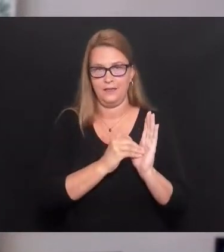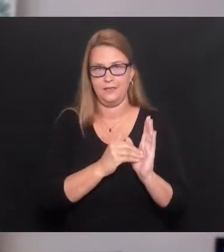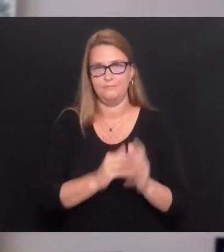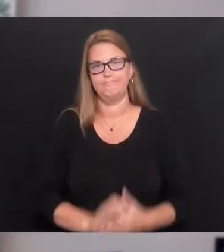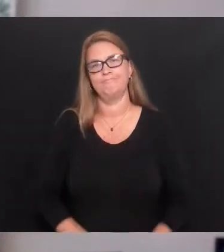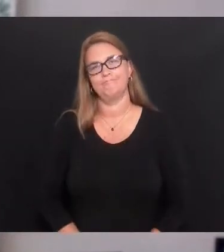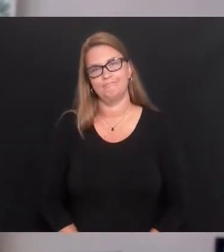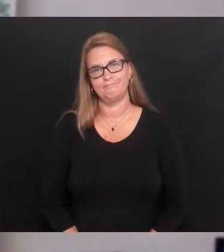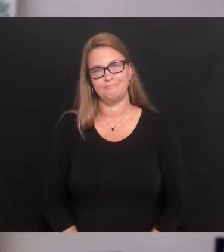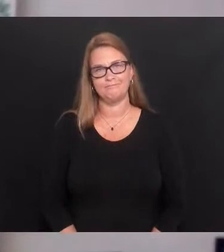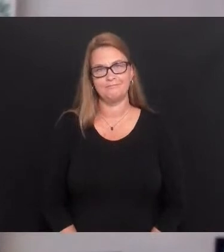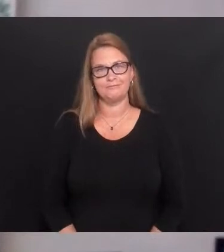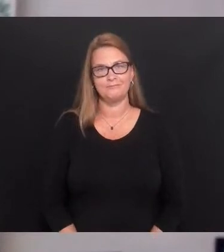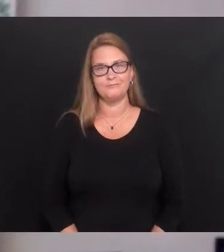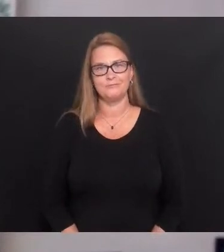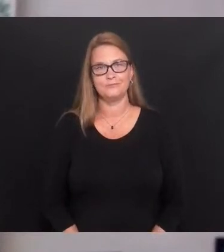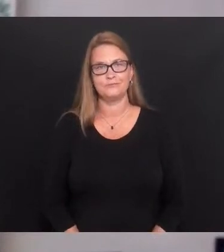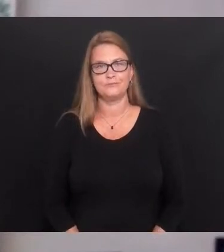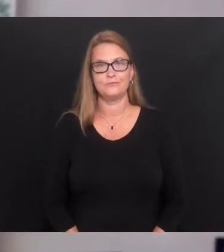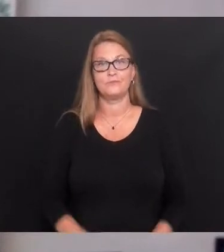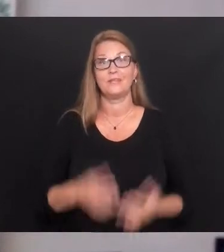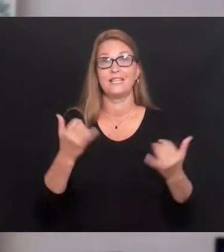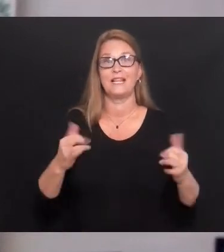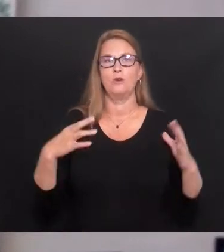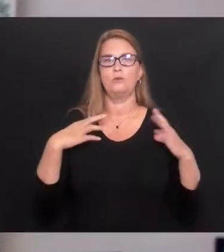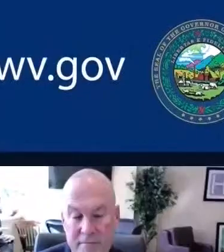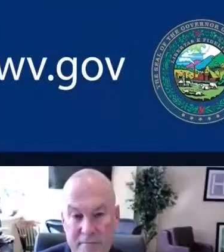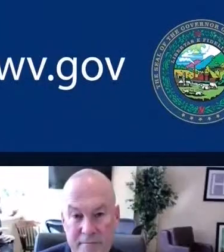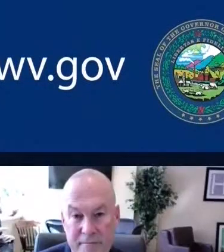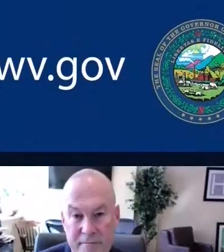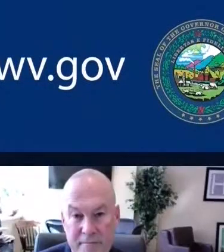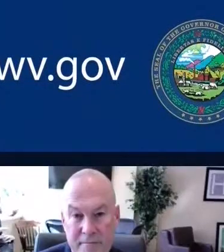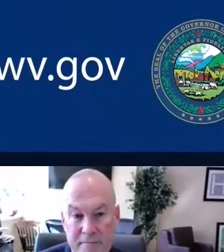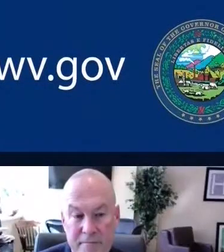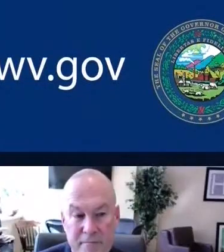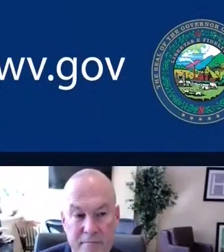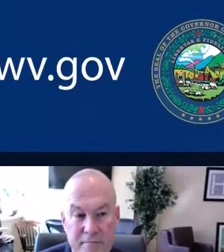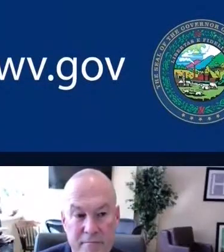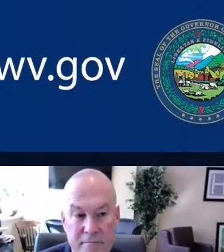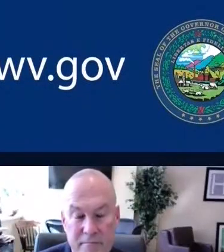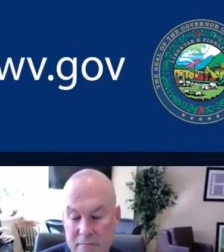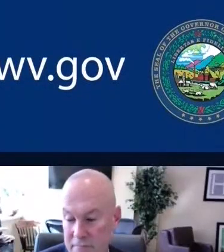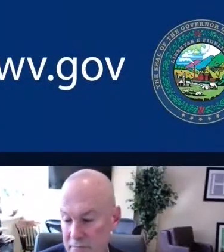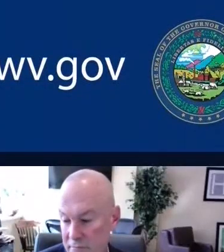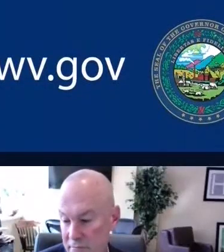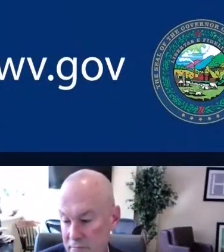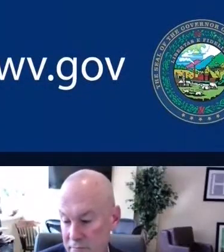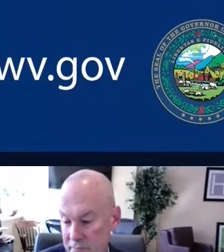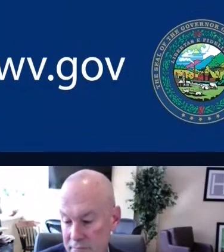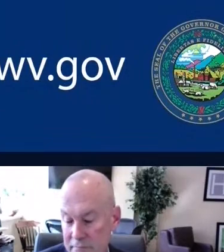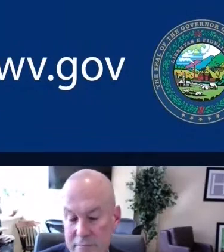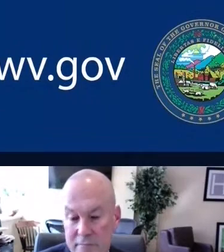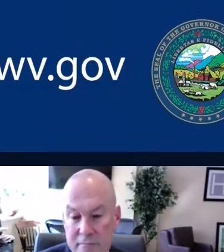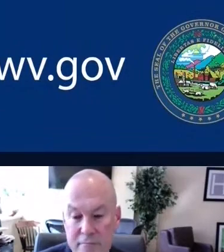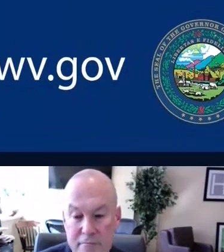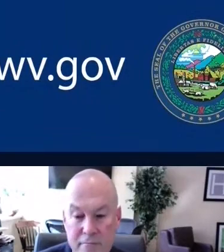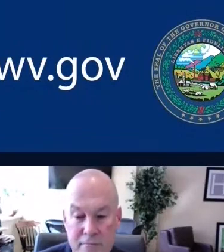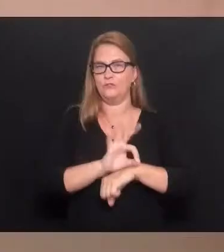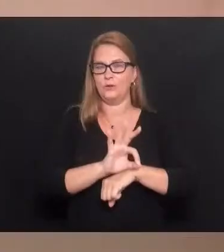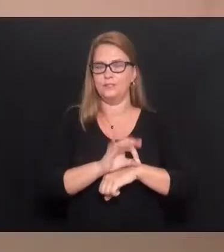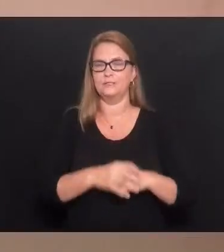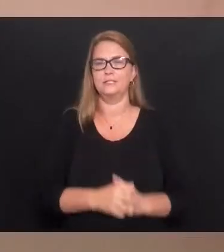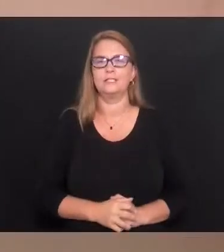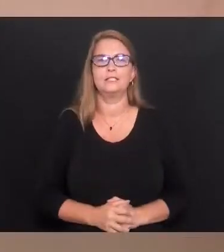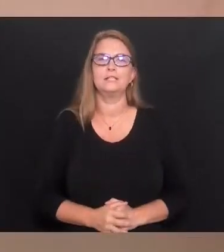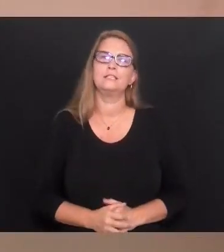Thank you. Thank you, Dr. Marsh. Next to retired Major General Jim Hoyer, the director of our Joint Interagency Task Force. Good